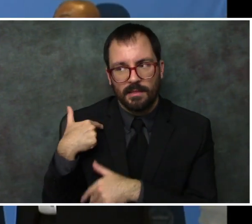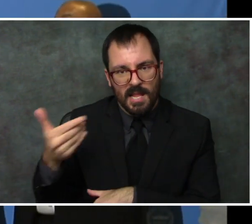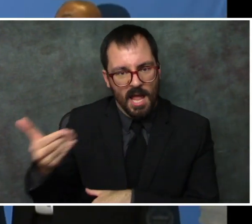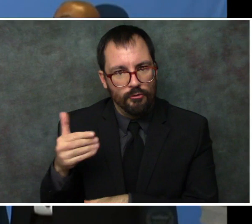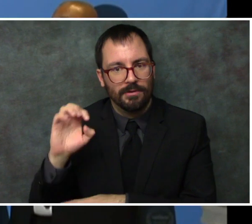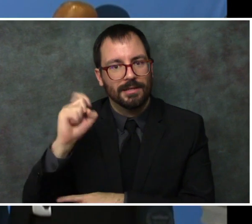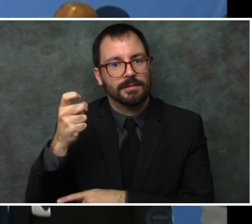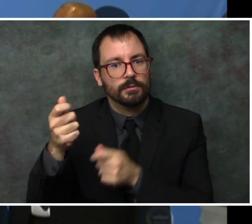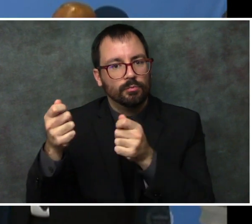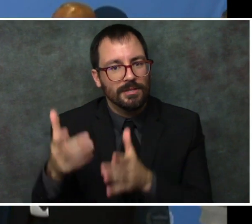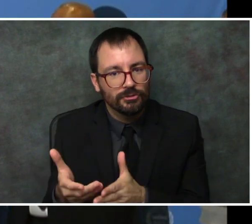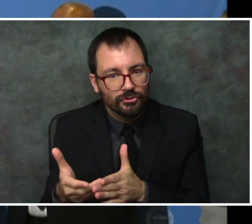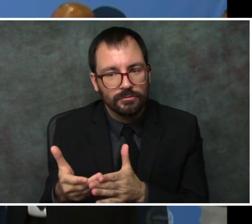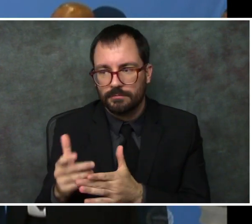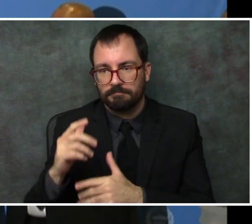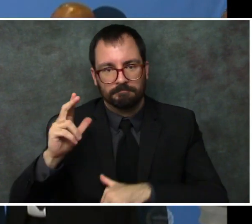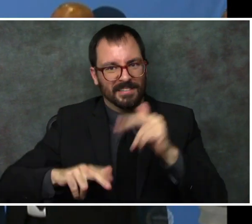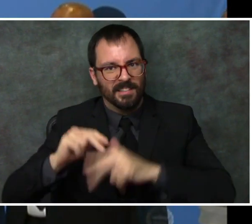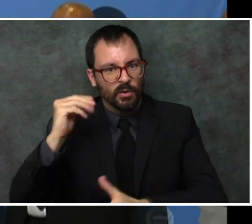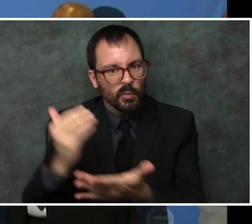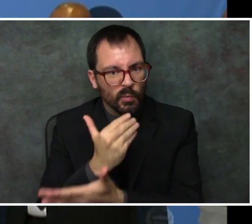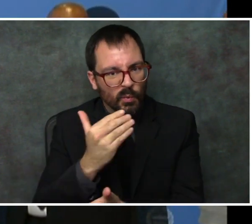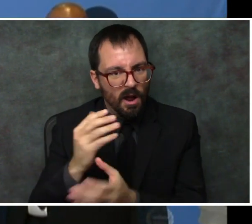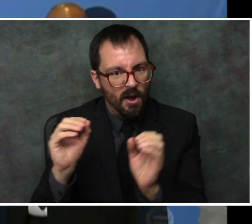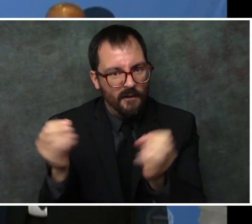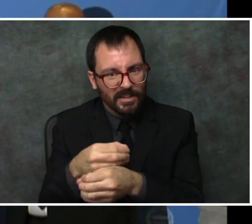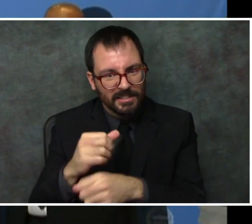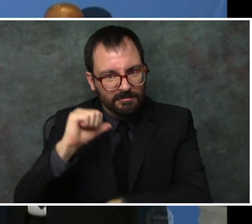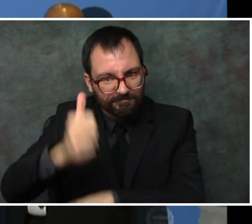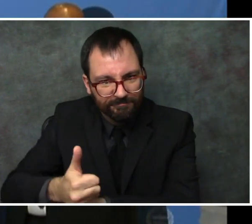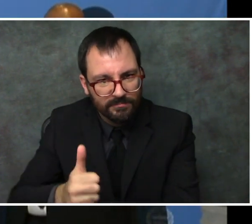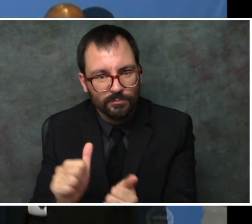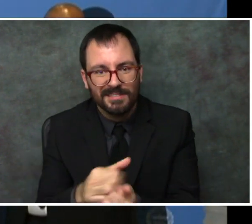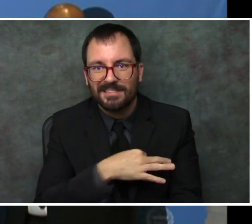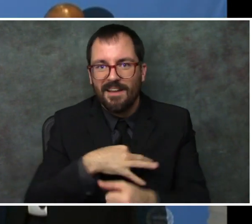time that this task force gave us.